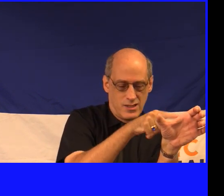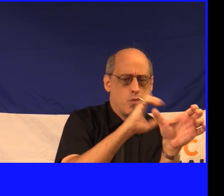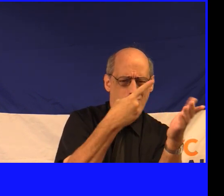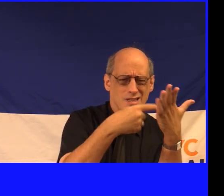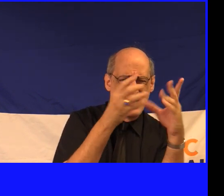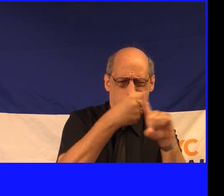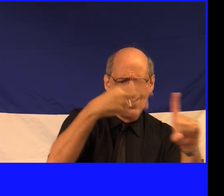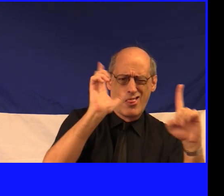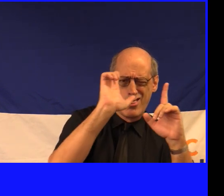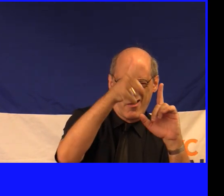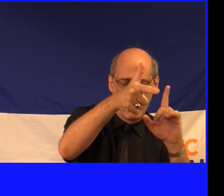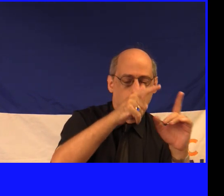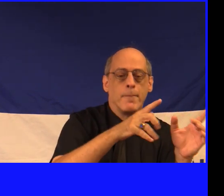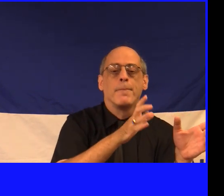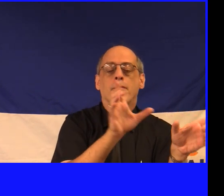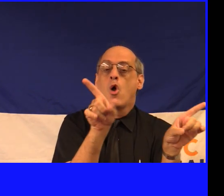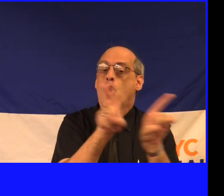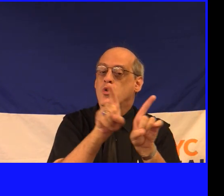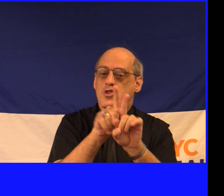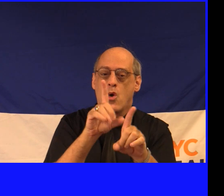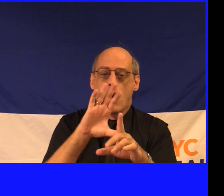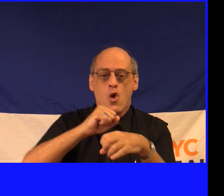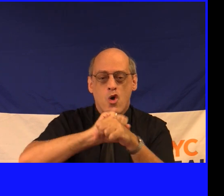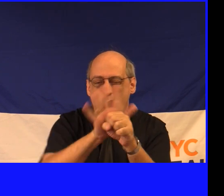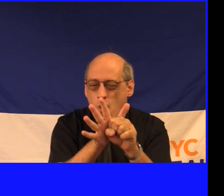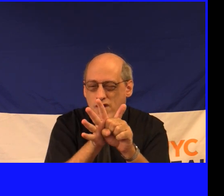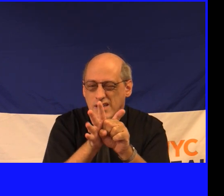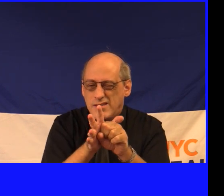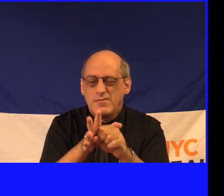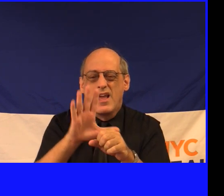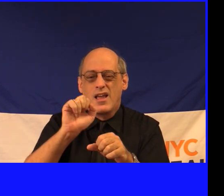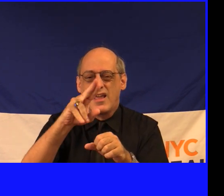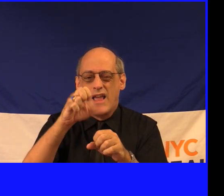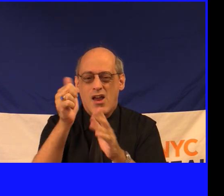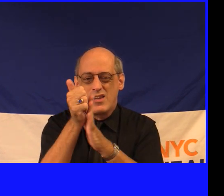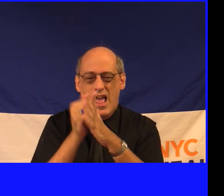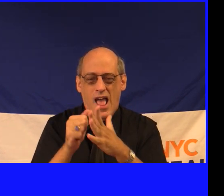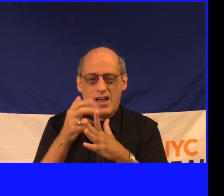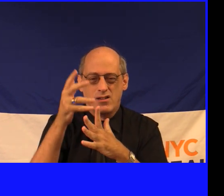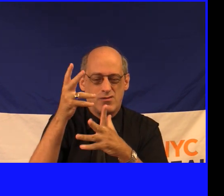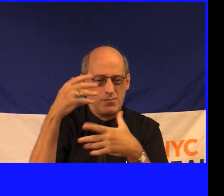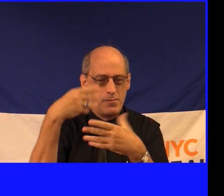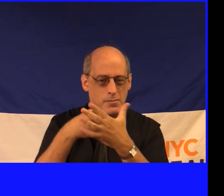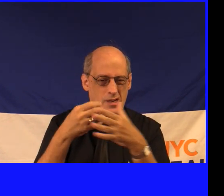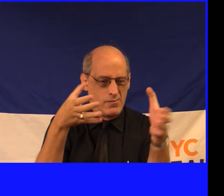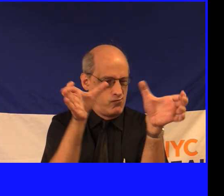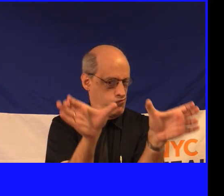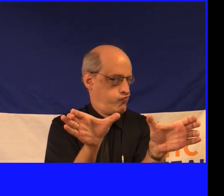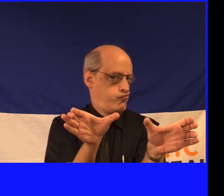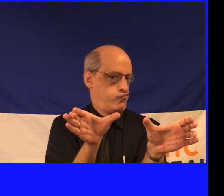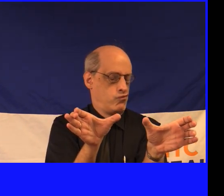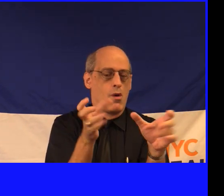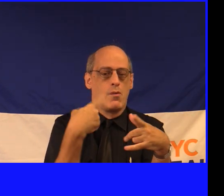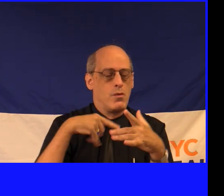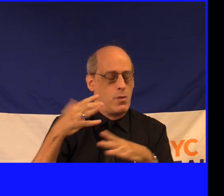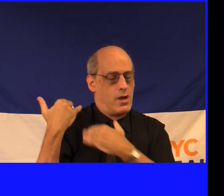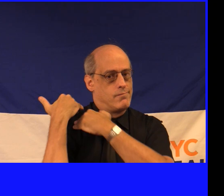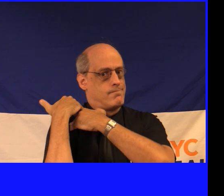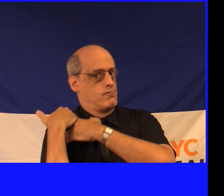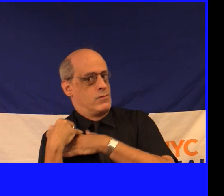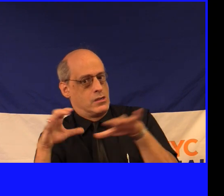that a little bit later on, as well as the COVID, the CARES Act related grants. So we spend a significant amount of time making sure that